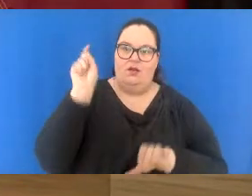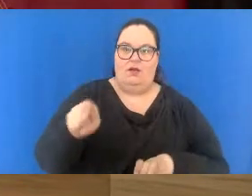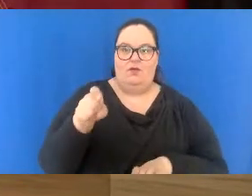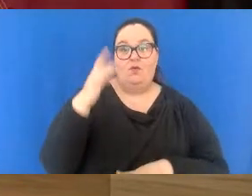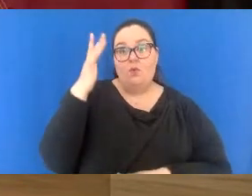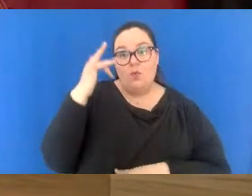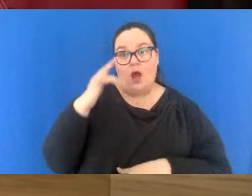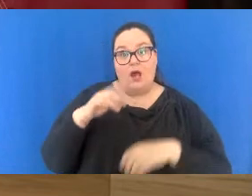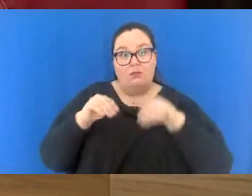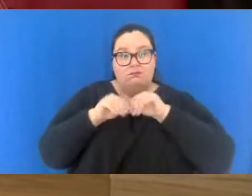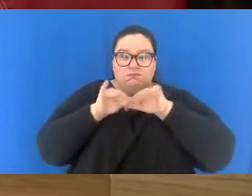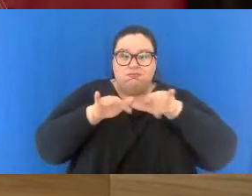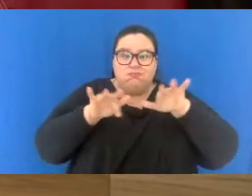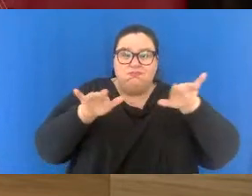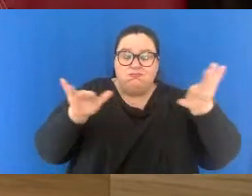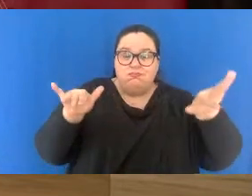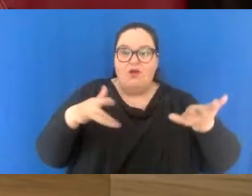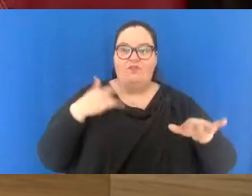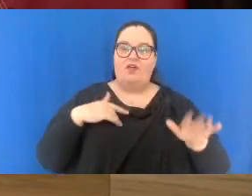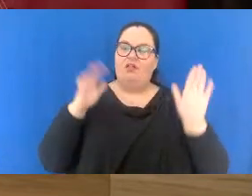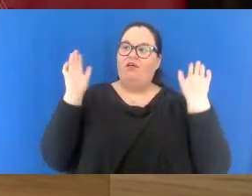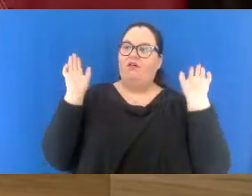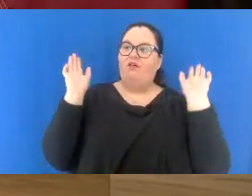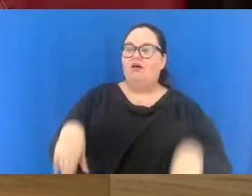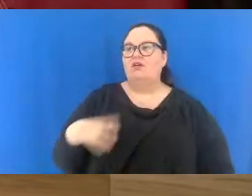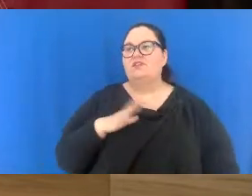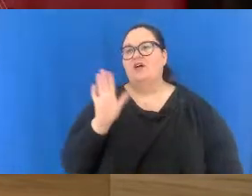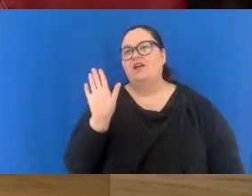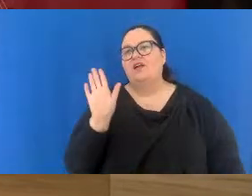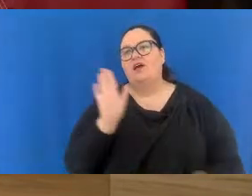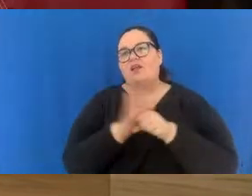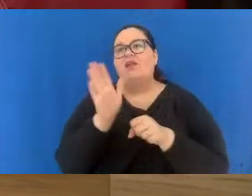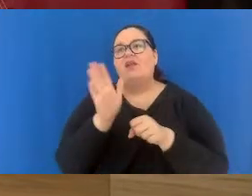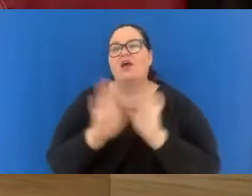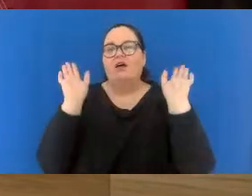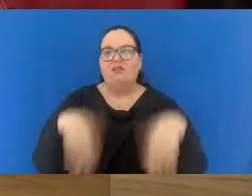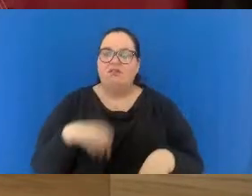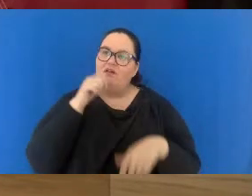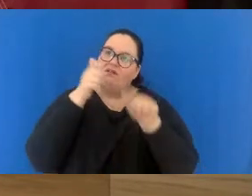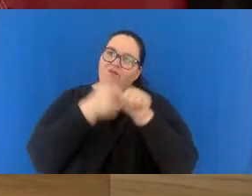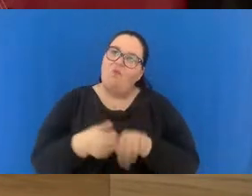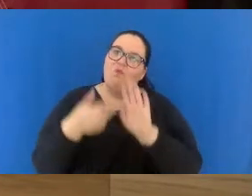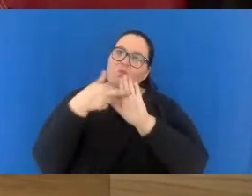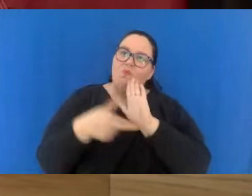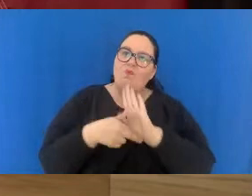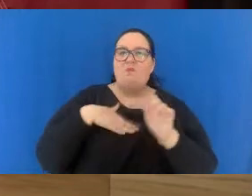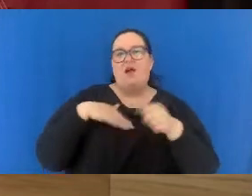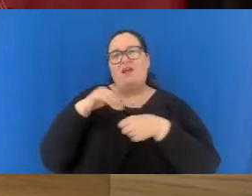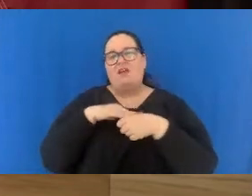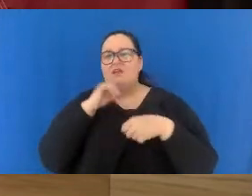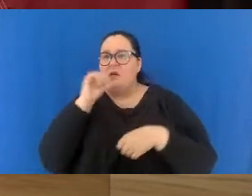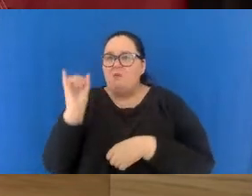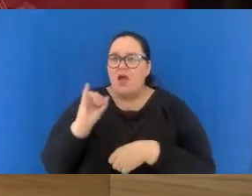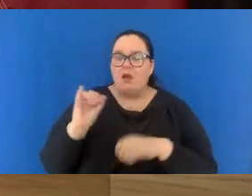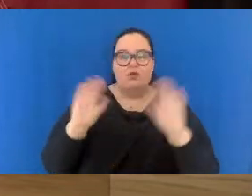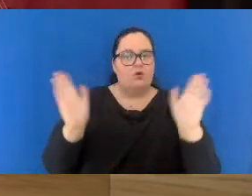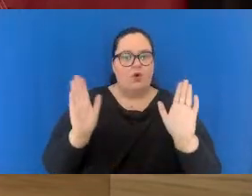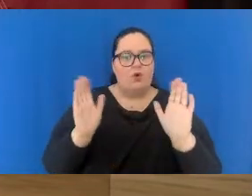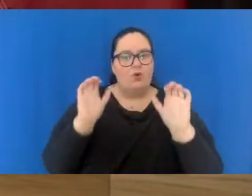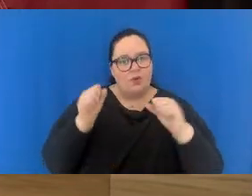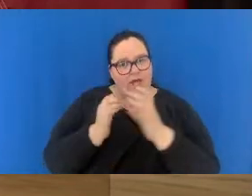let our guard down. It is not the time to become complacent. If we all do what we need to do, then we can get through this. Thank you very